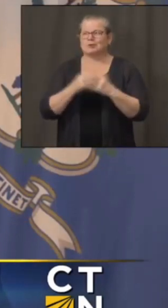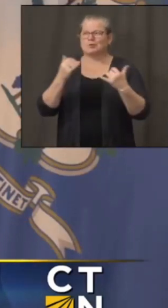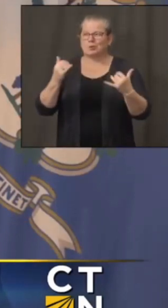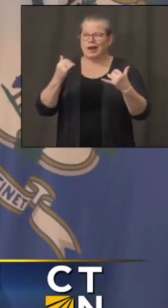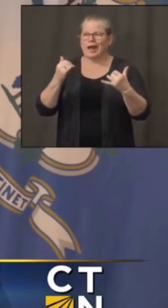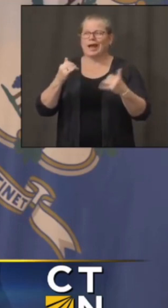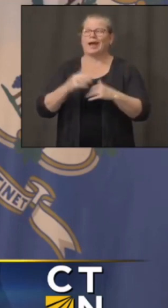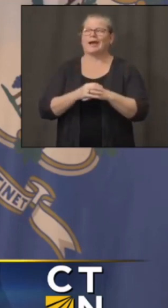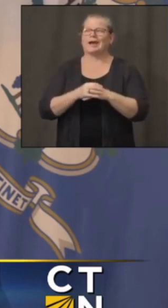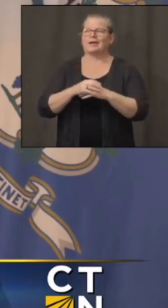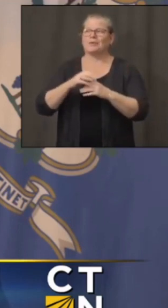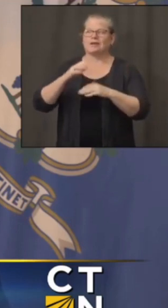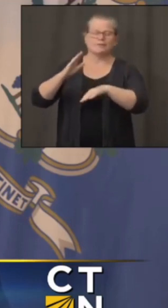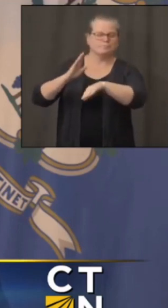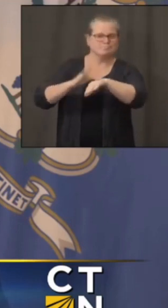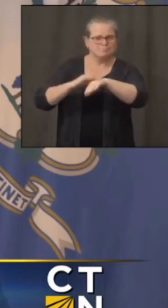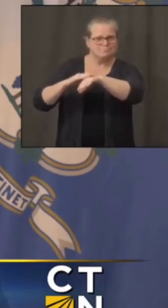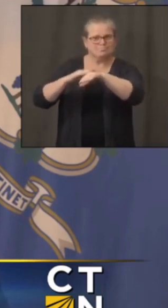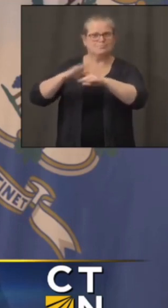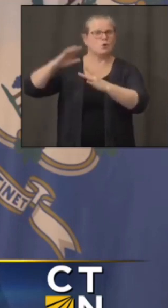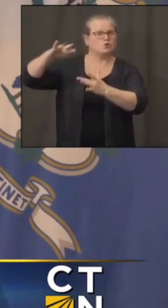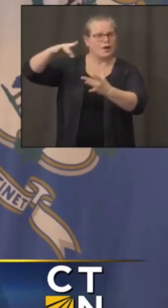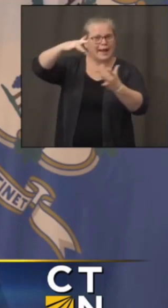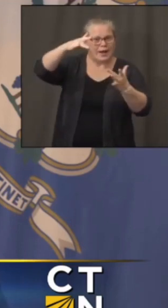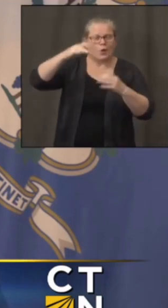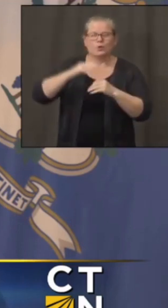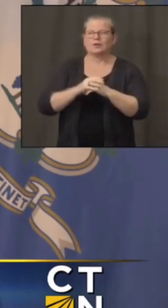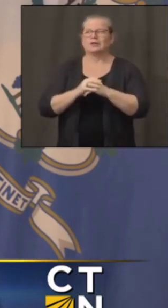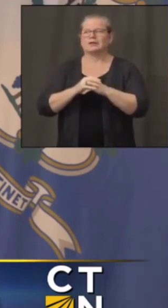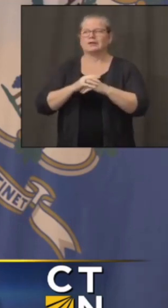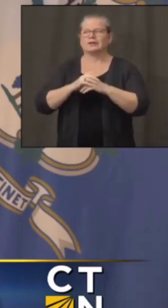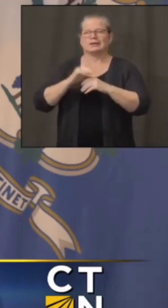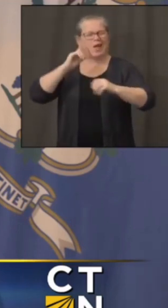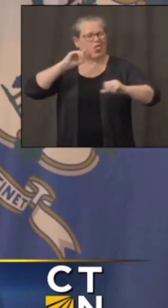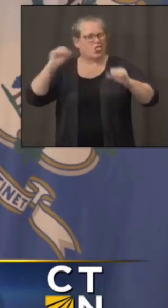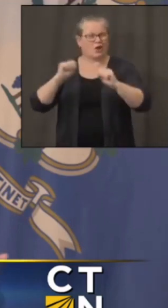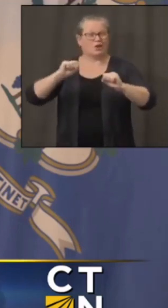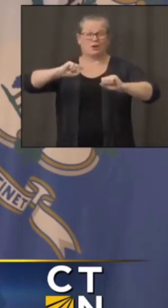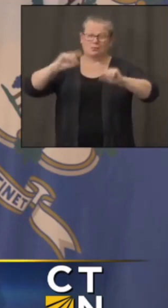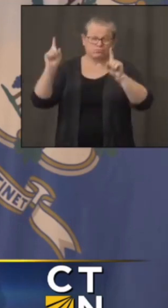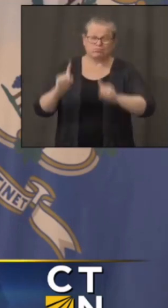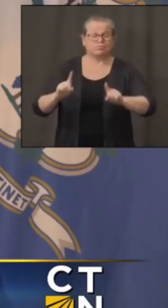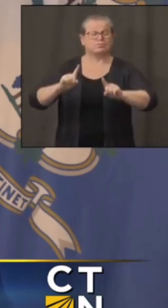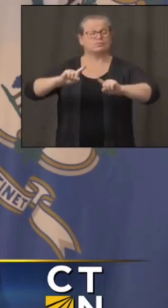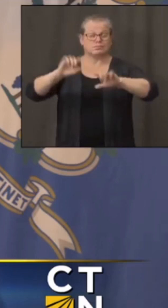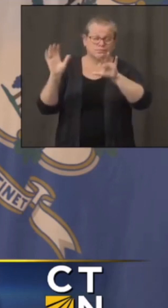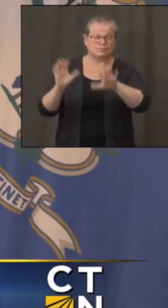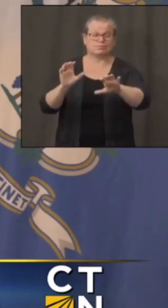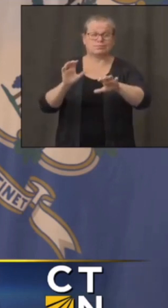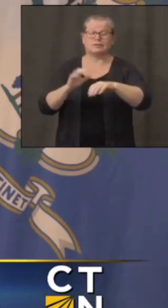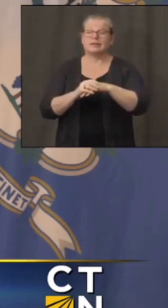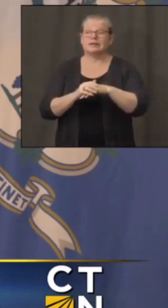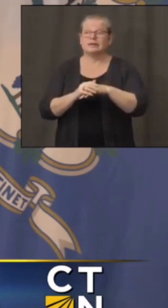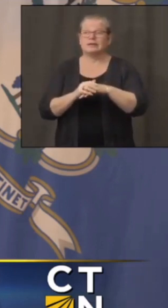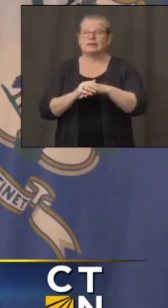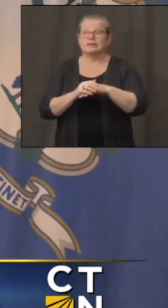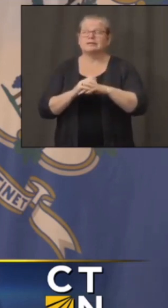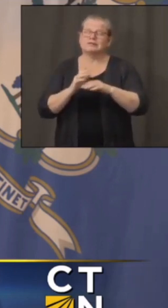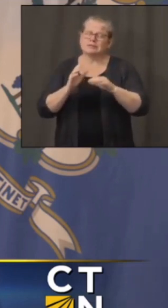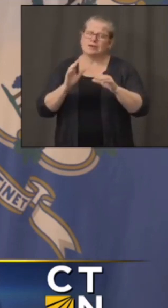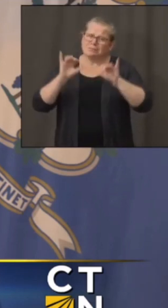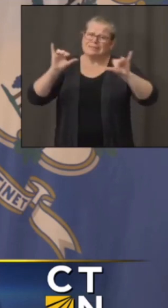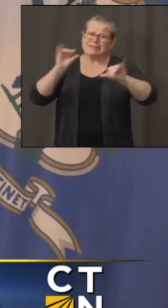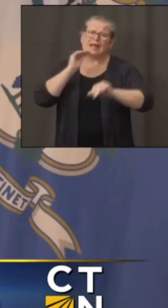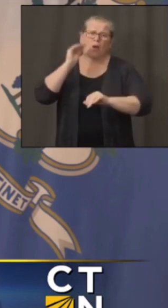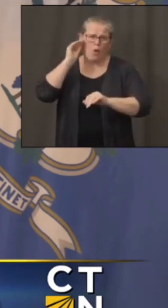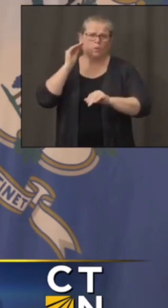and big thunderstorms. Stay safe, stay at home. We did need the rain. There were drought warnings in the northern part of the state, so